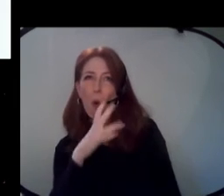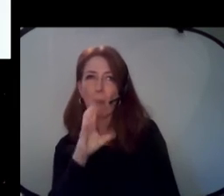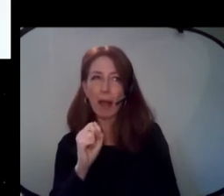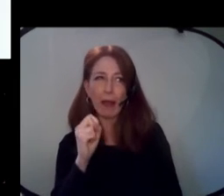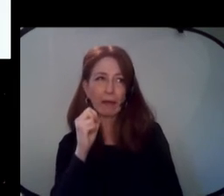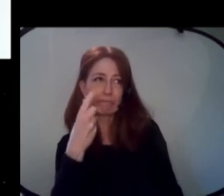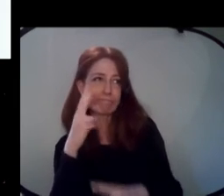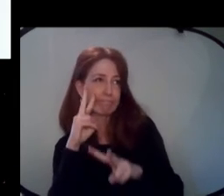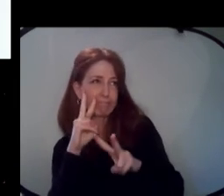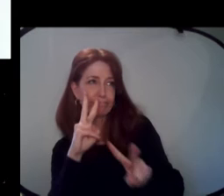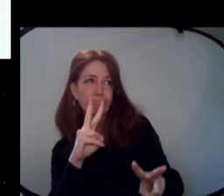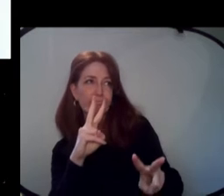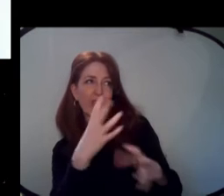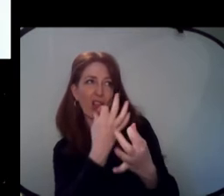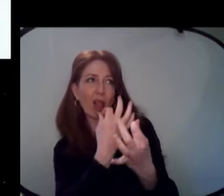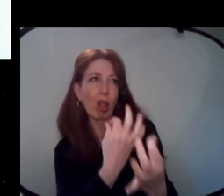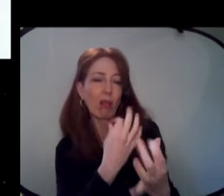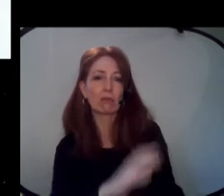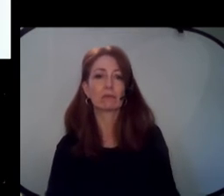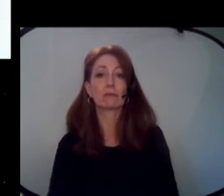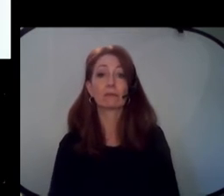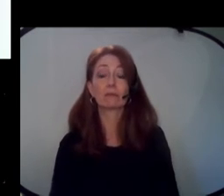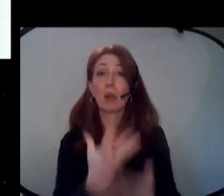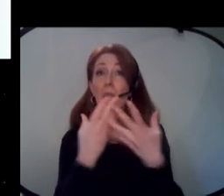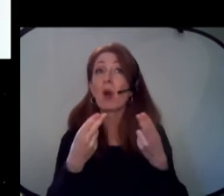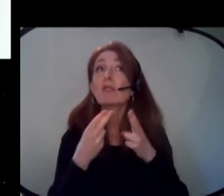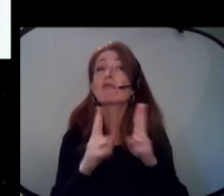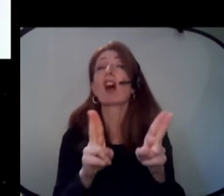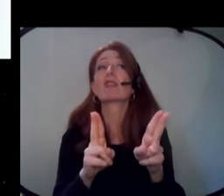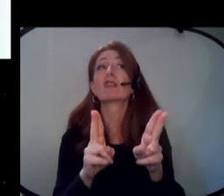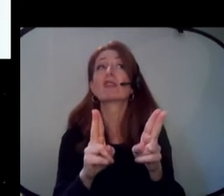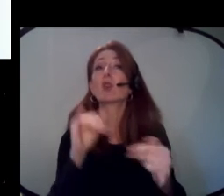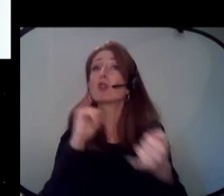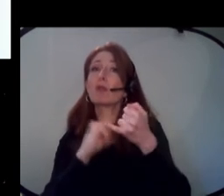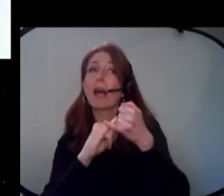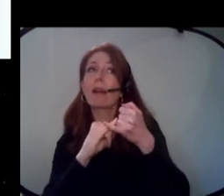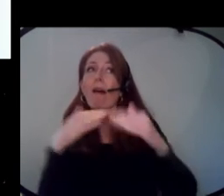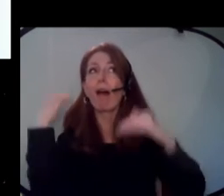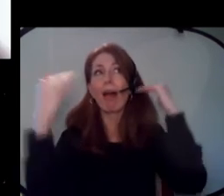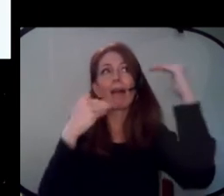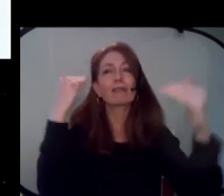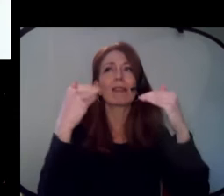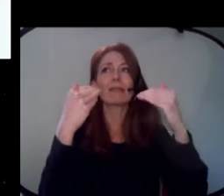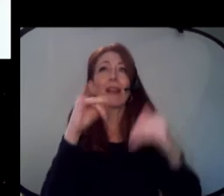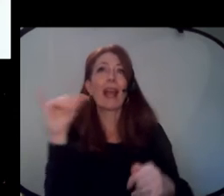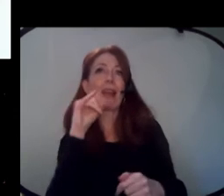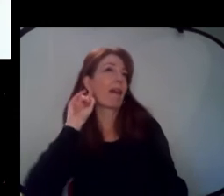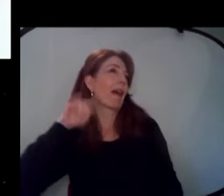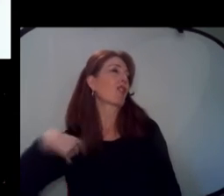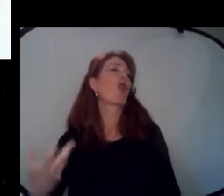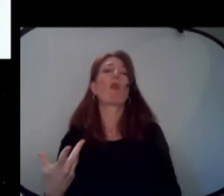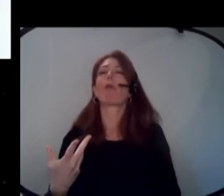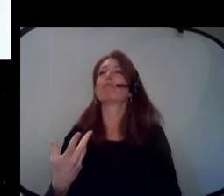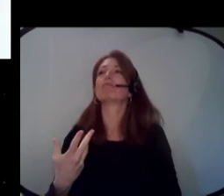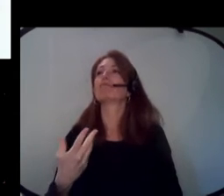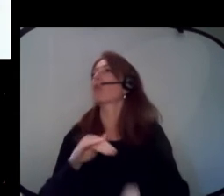elders. And most versions of Susanna and the Elders show Susanna either completely oblivious to what these old guys are doing, or